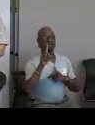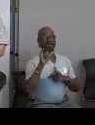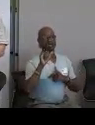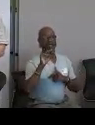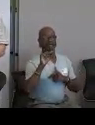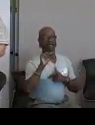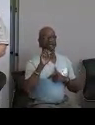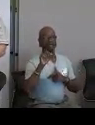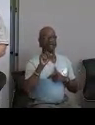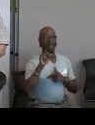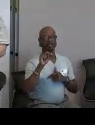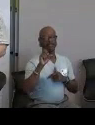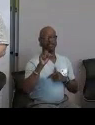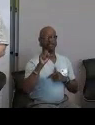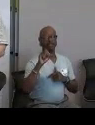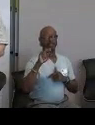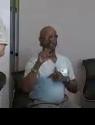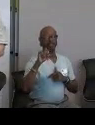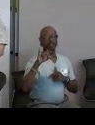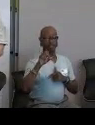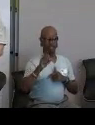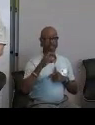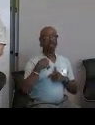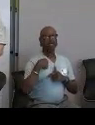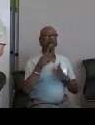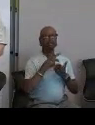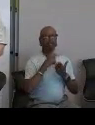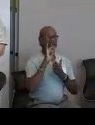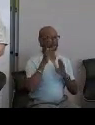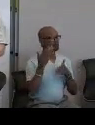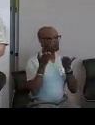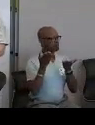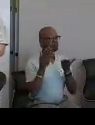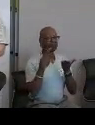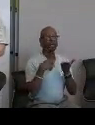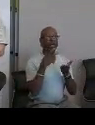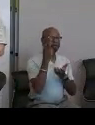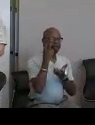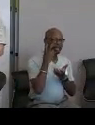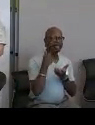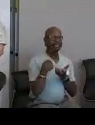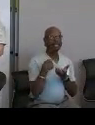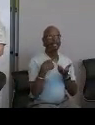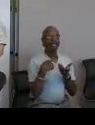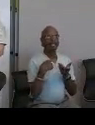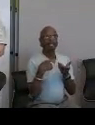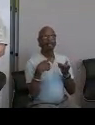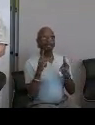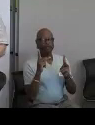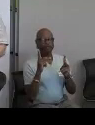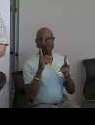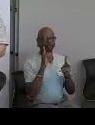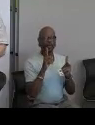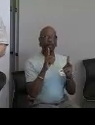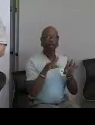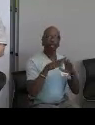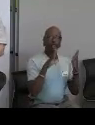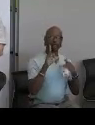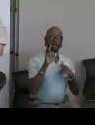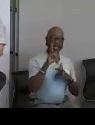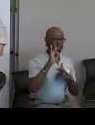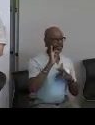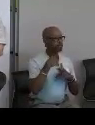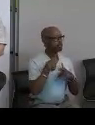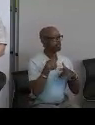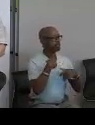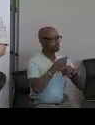Project, which proposes to provide blind and sighted folks with a free and open lab where anyone can come and create